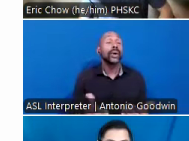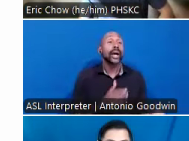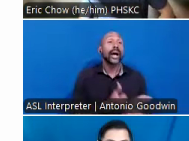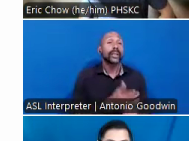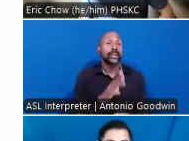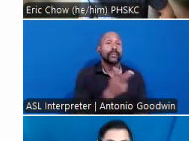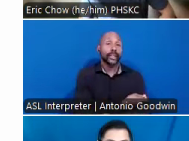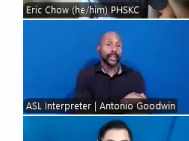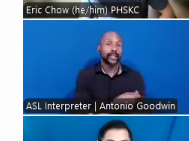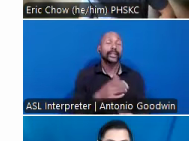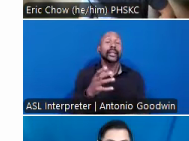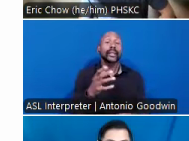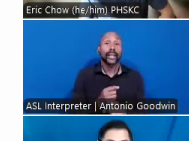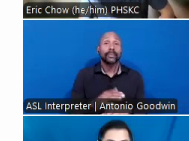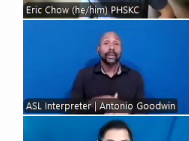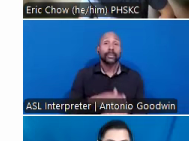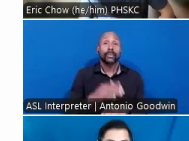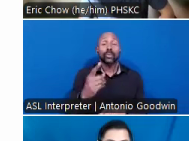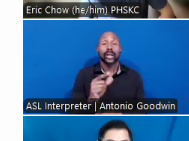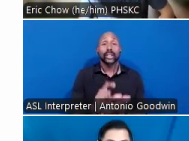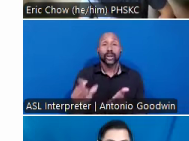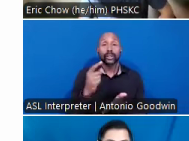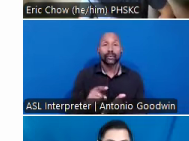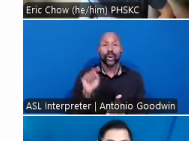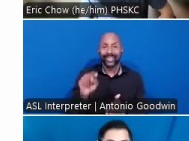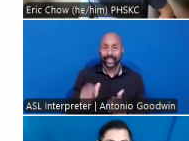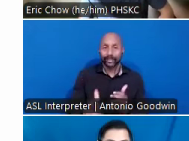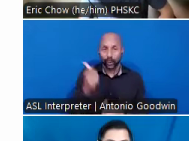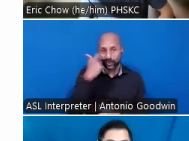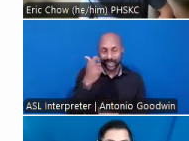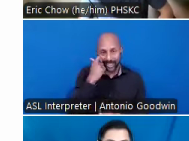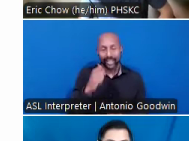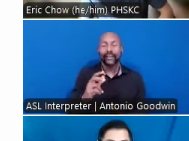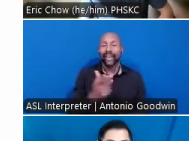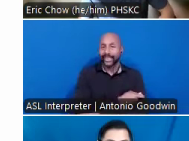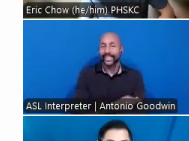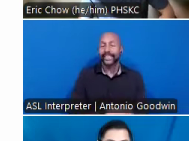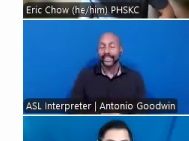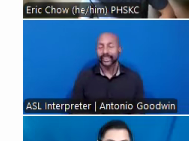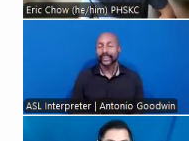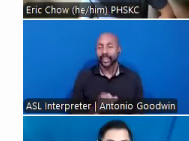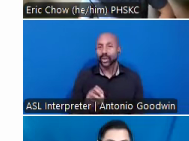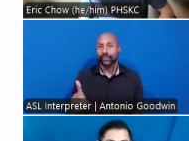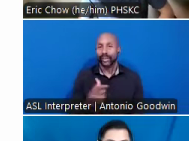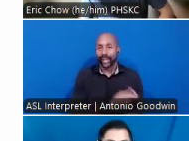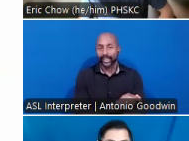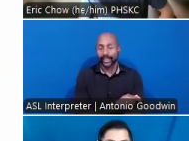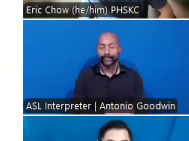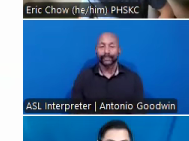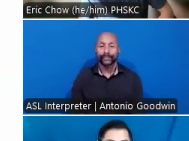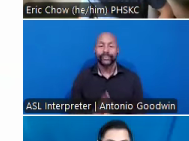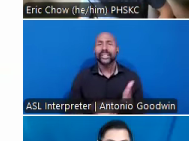least one dose of the 2024-2025 COVID-19 vaccine. And if you take a look at some of your local